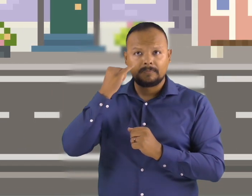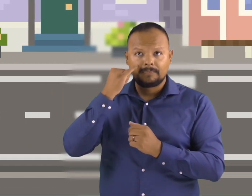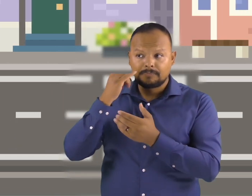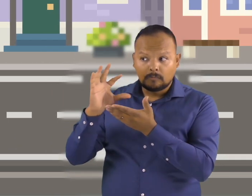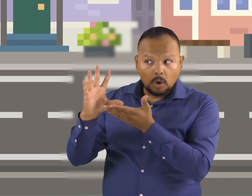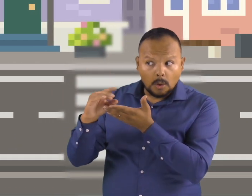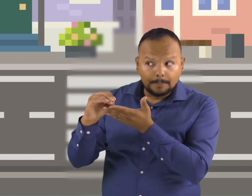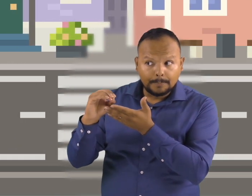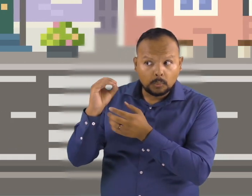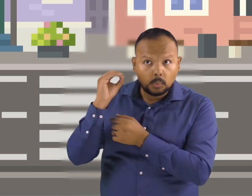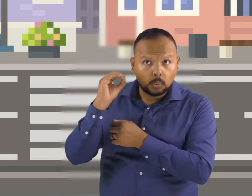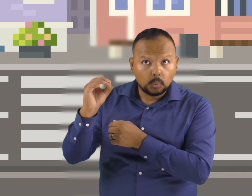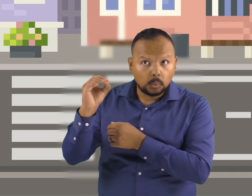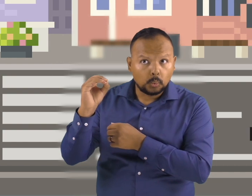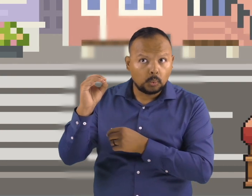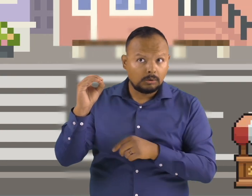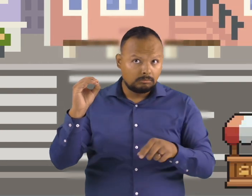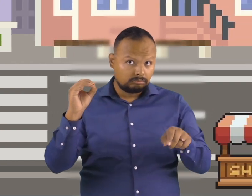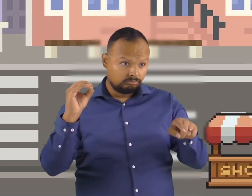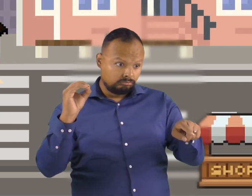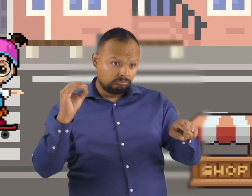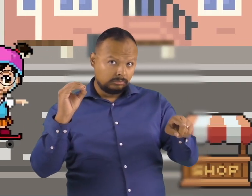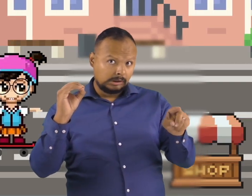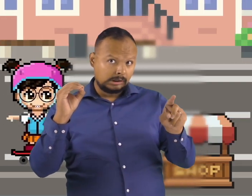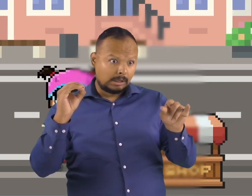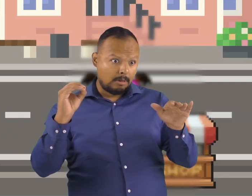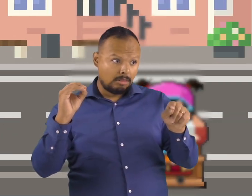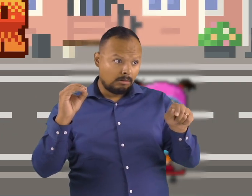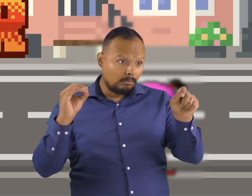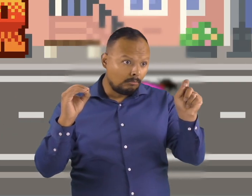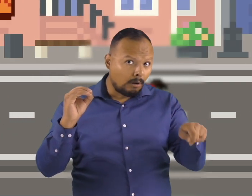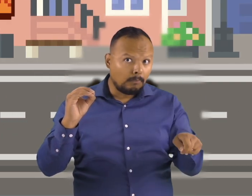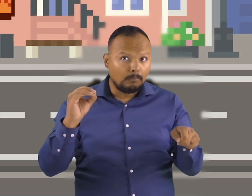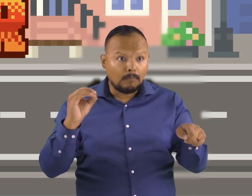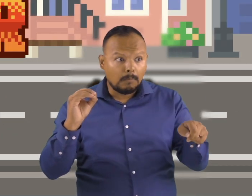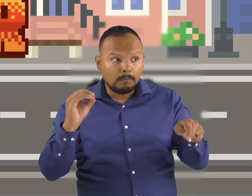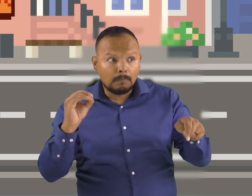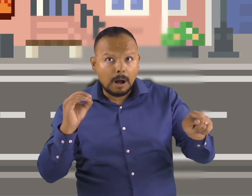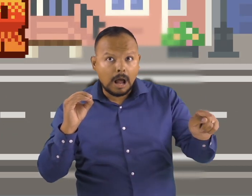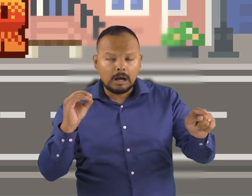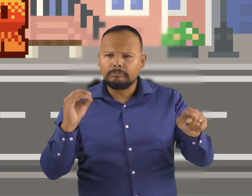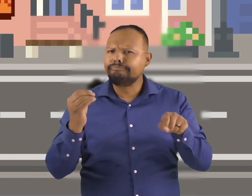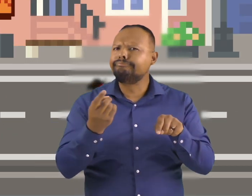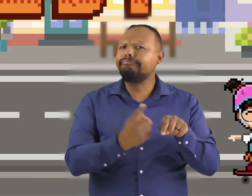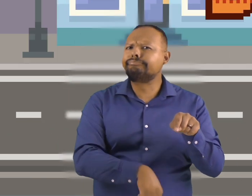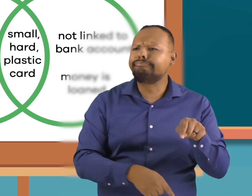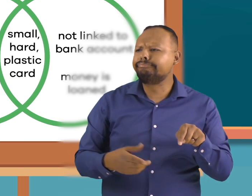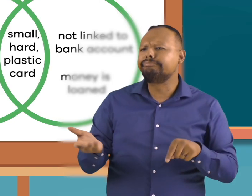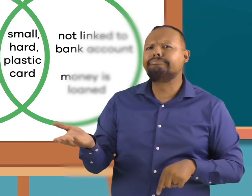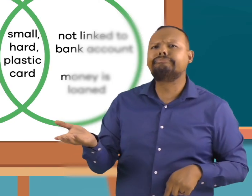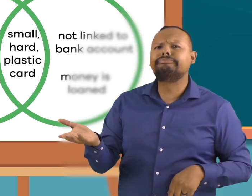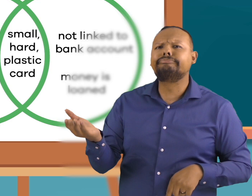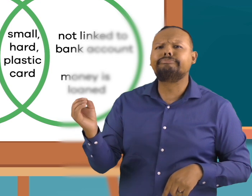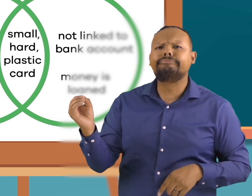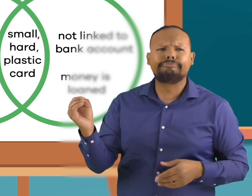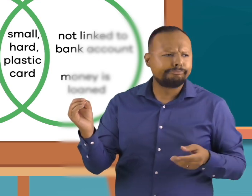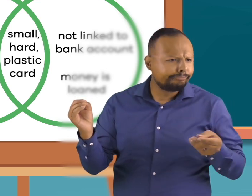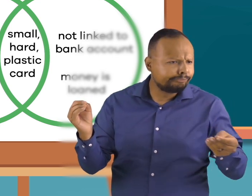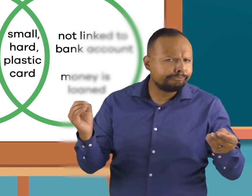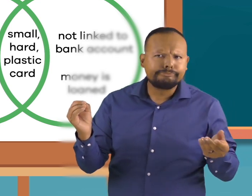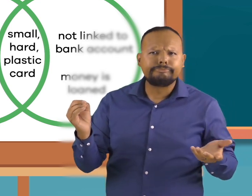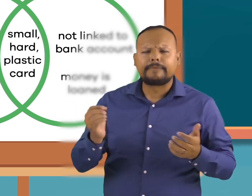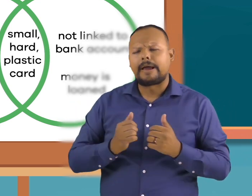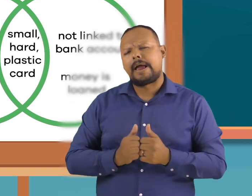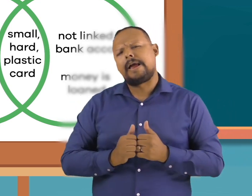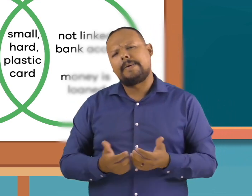have money in your checking account you cannot use your debit card to pay for things even though a credit